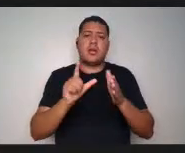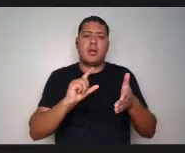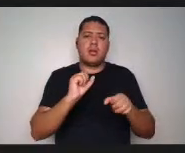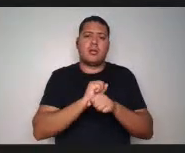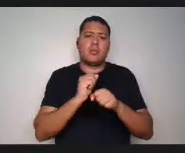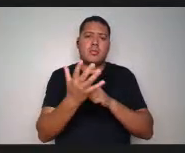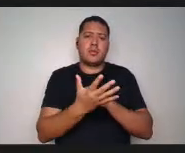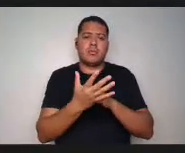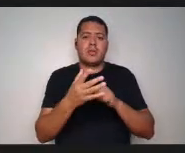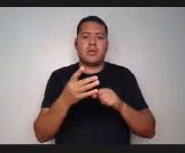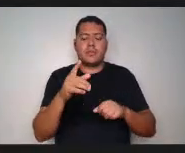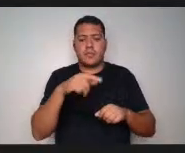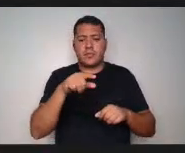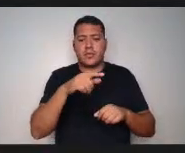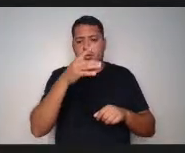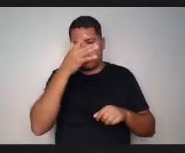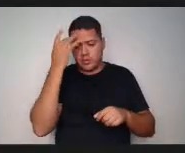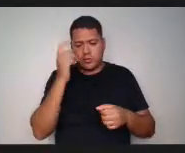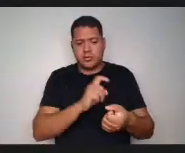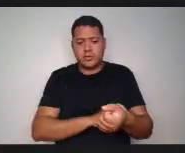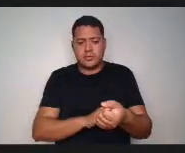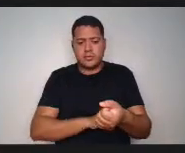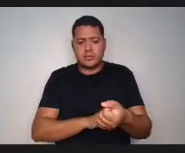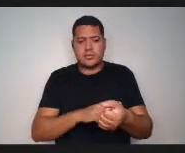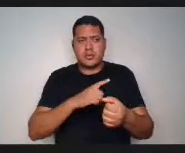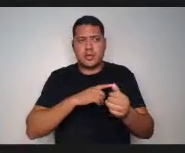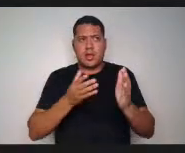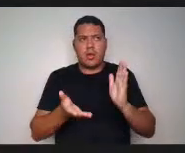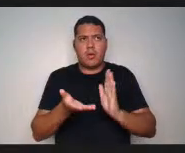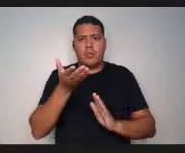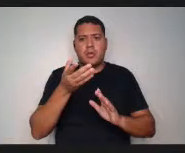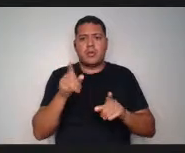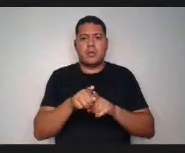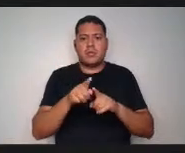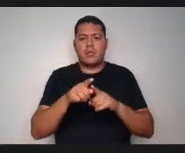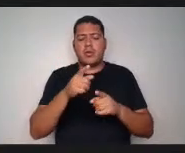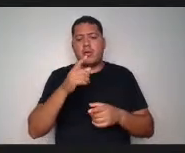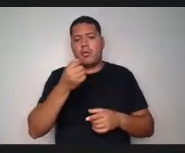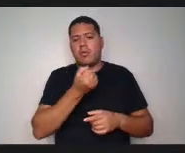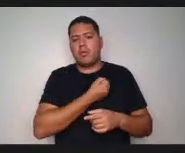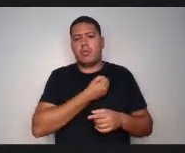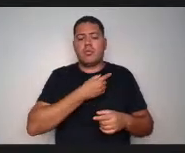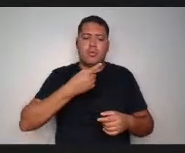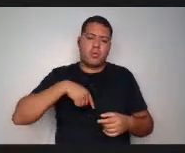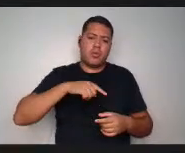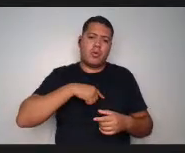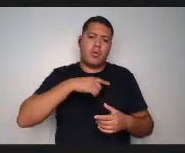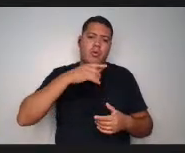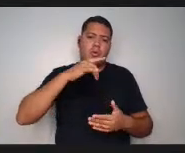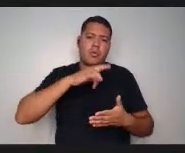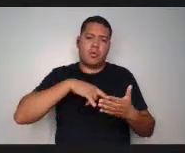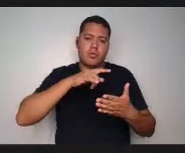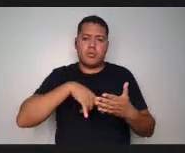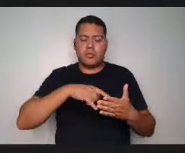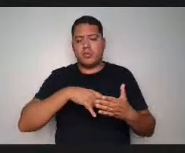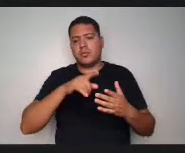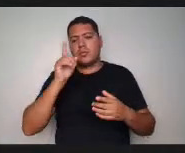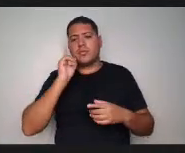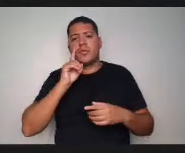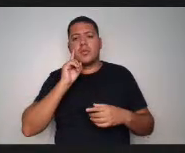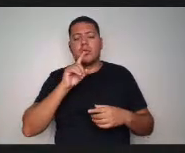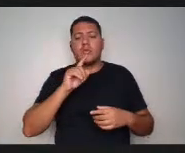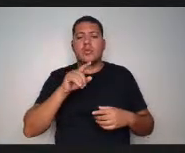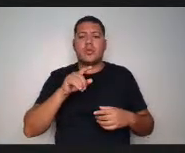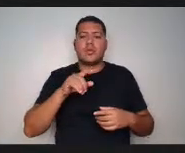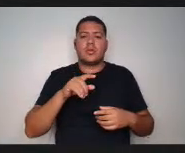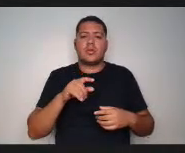are national data from the NIOSH Quality of Work-Life Survey in the United States, which showing a trend, my colleagues put this